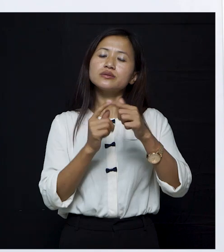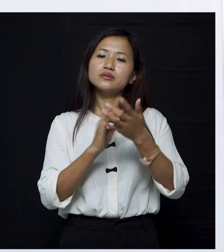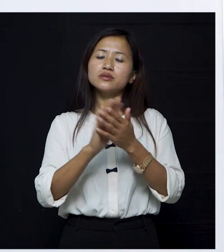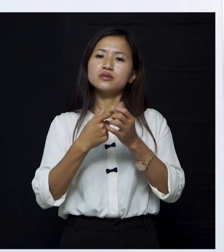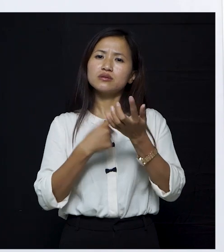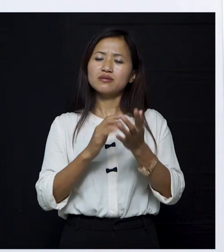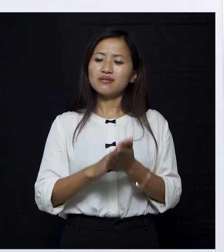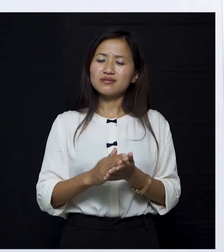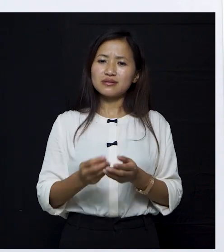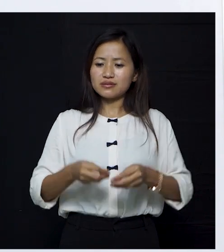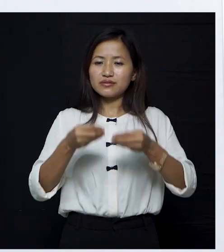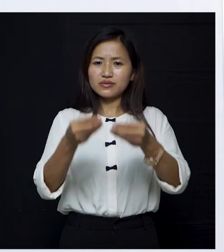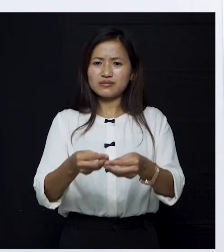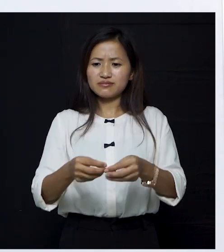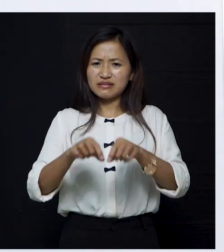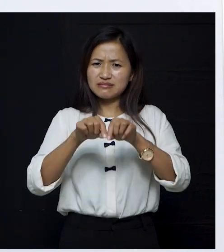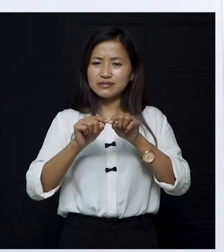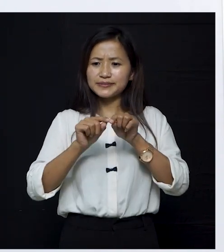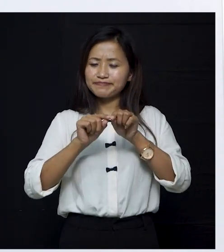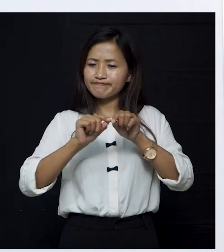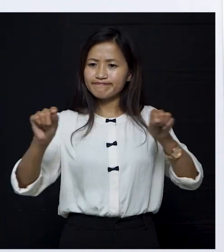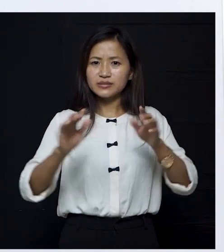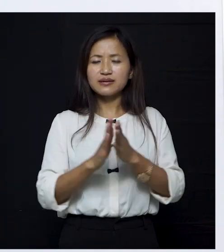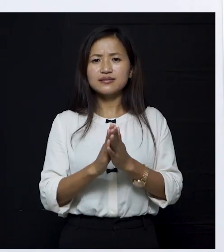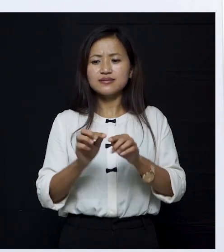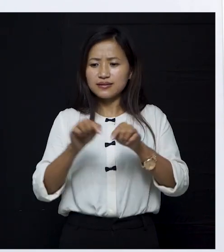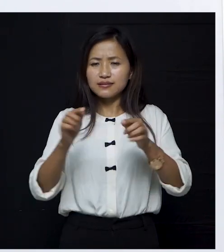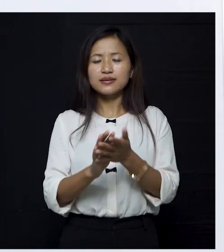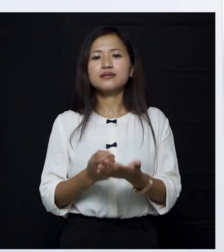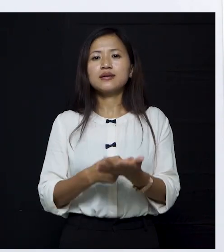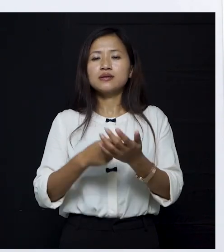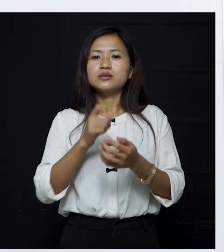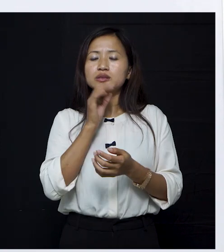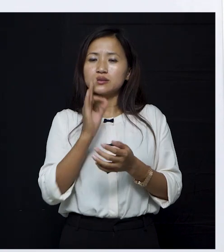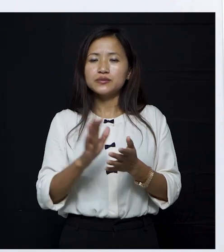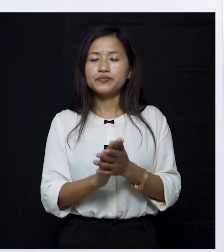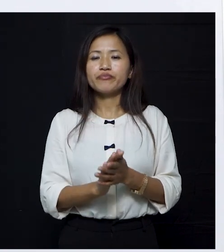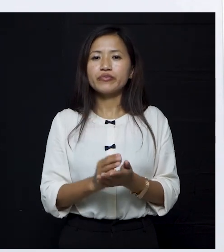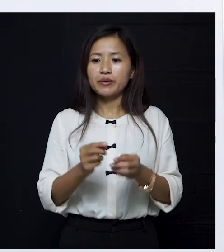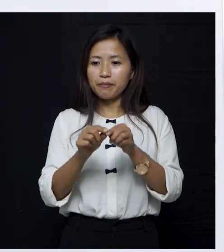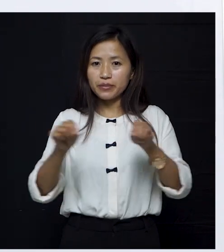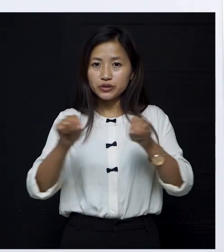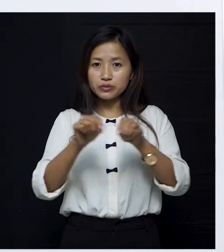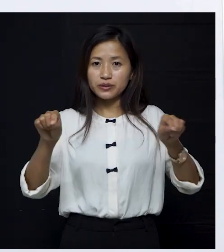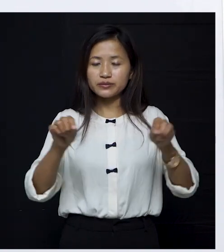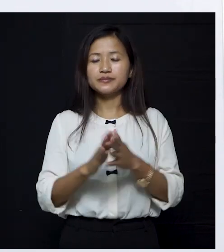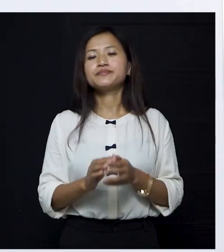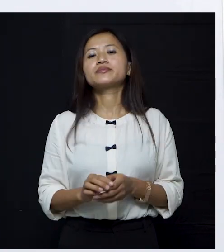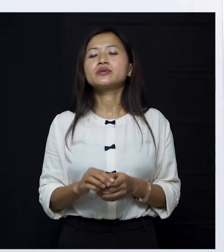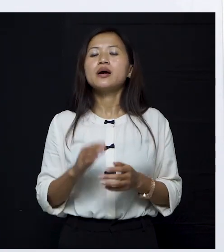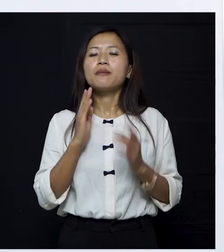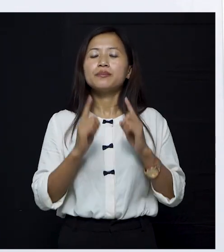not give us the exact measurement, right? They will cut down some in order to make more profit. So that is also another form